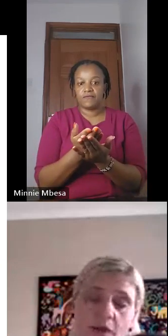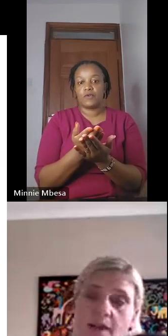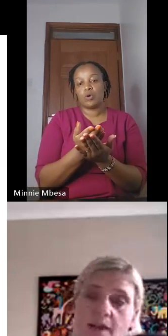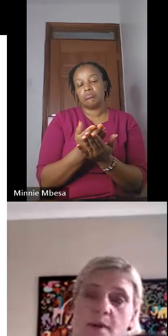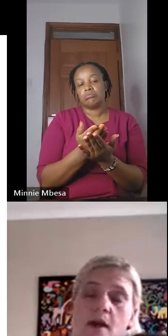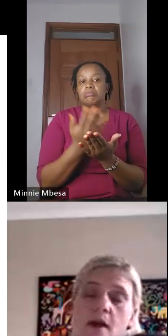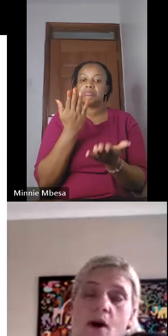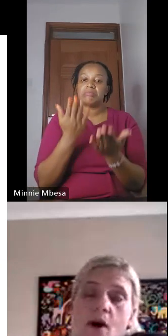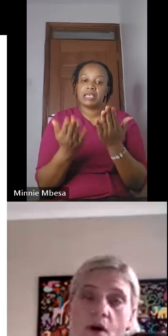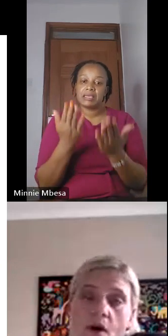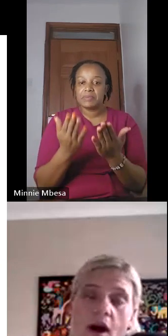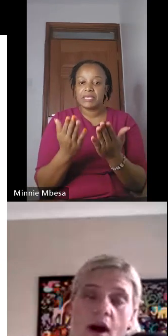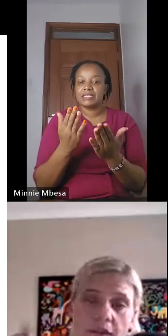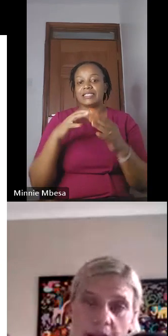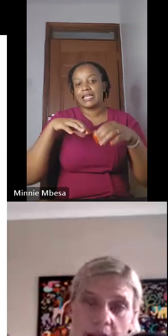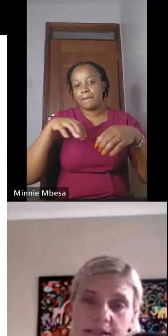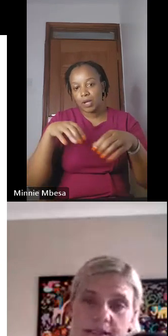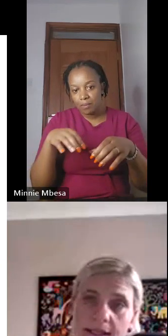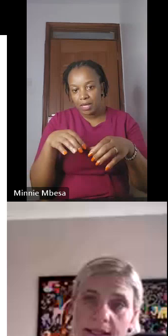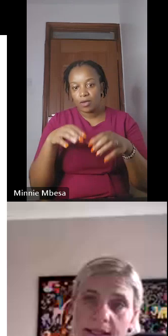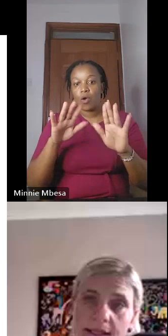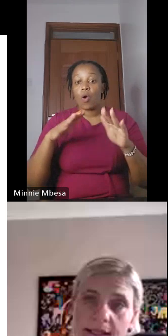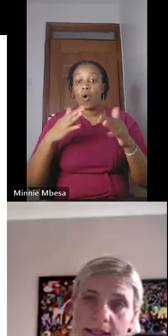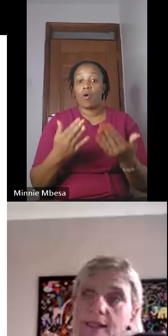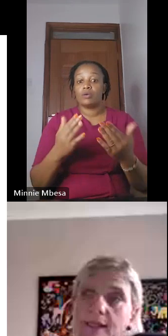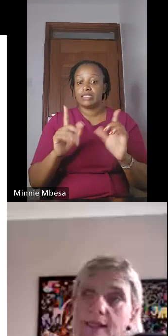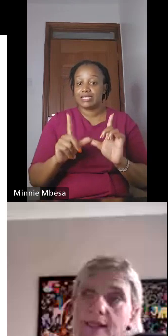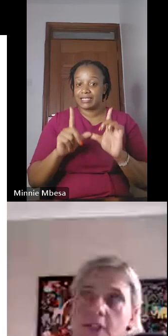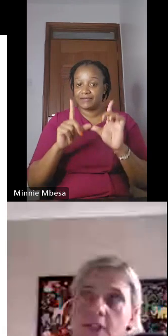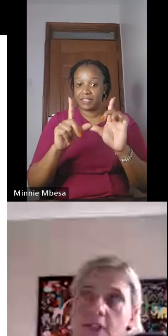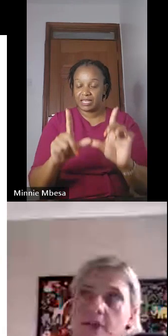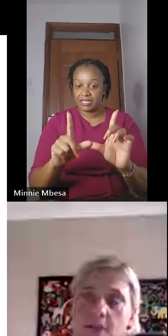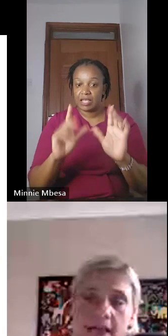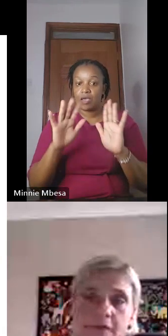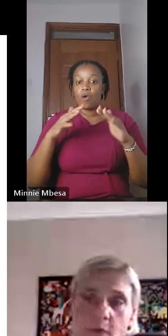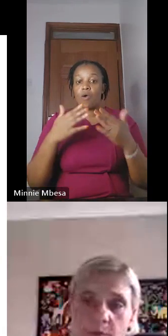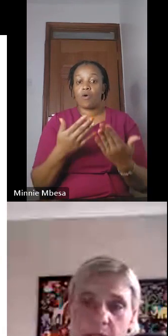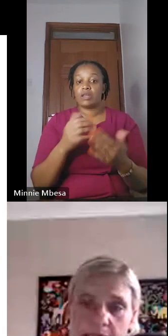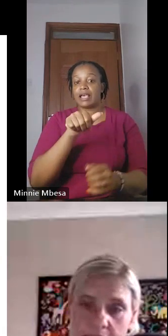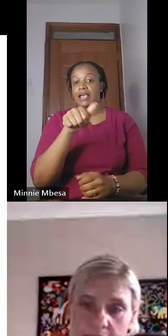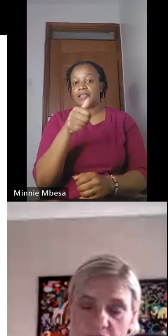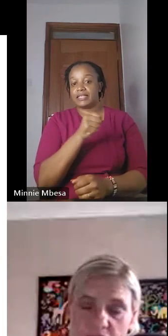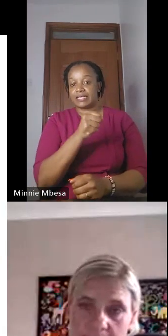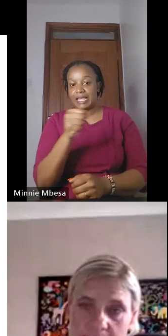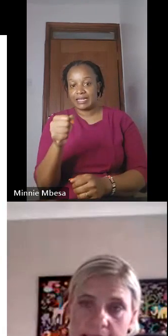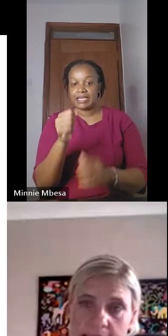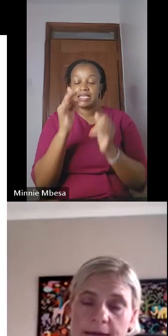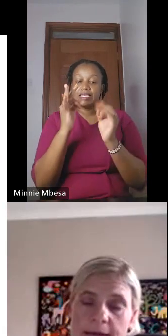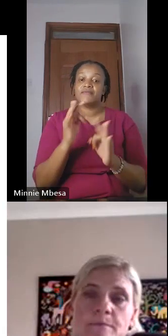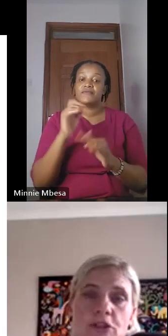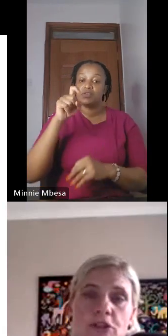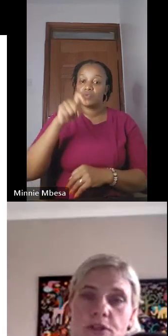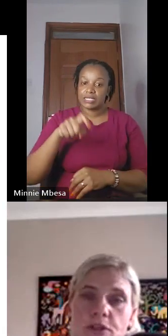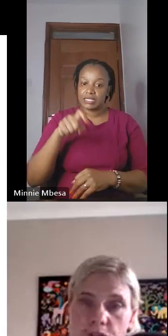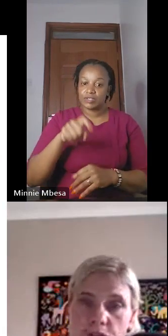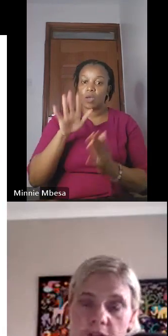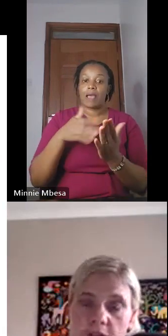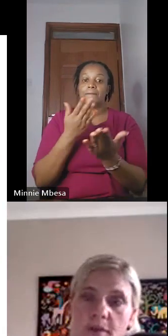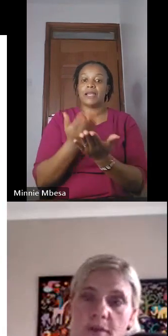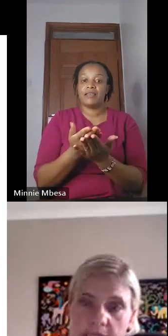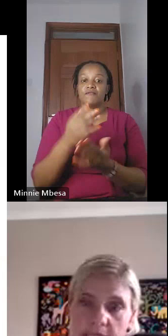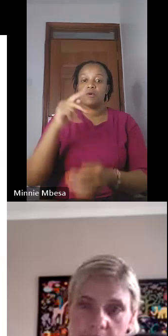certificate, for example, or on the other side of that, if you were looking to apply for a PhD, you